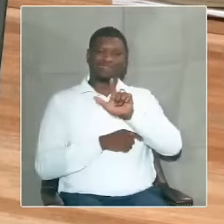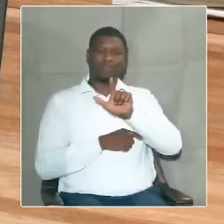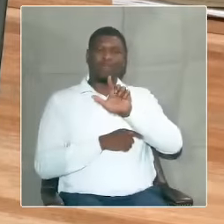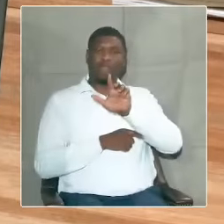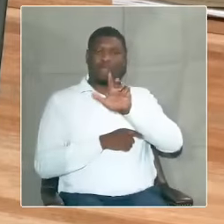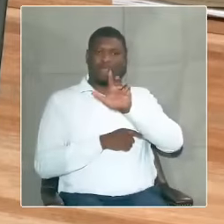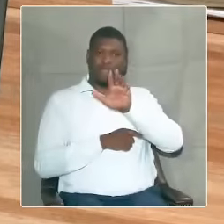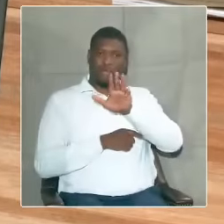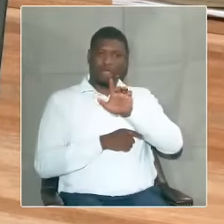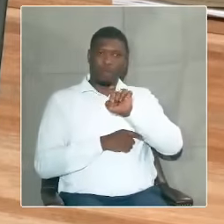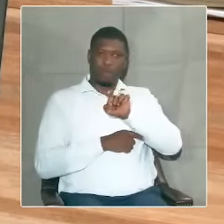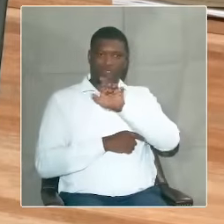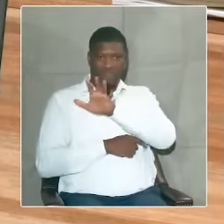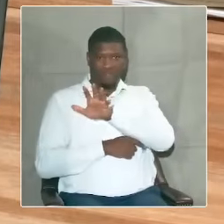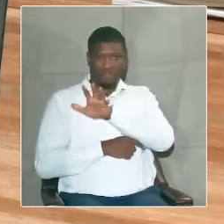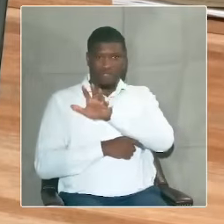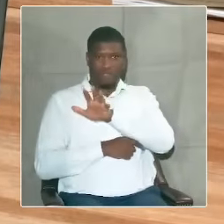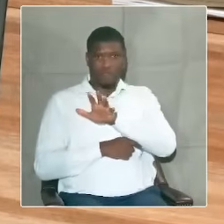179.5.